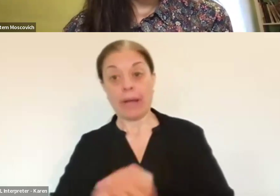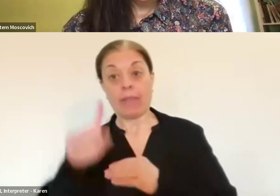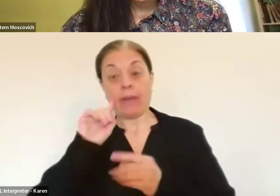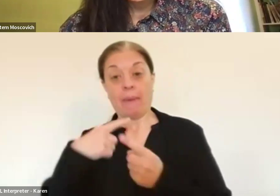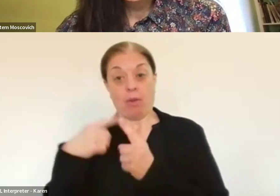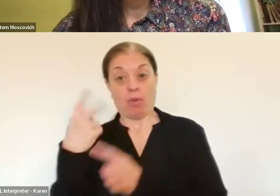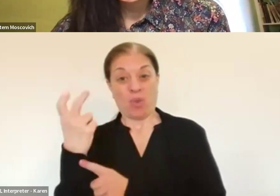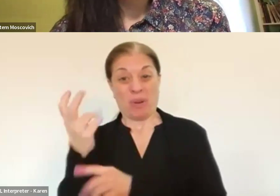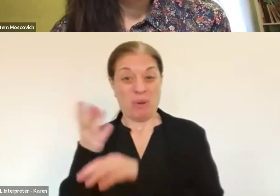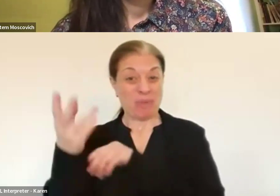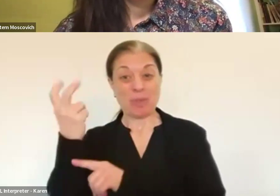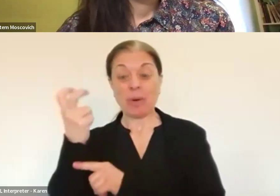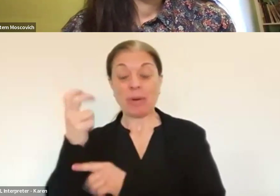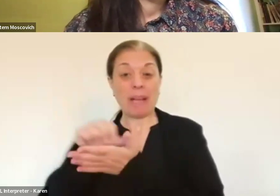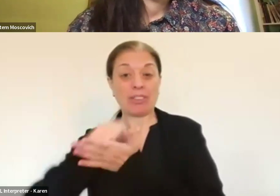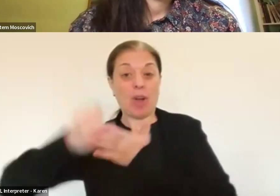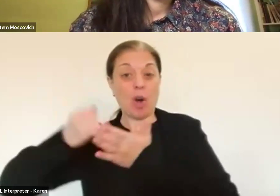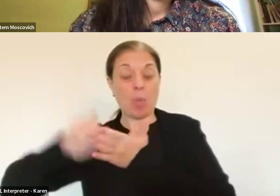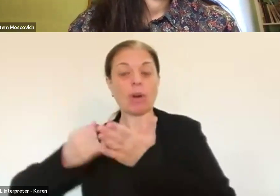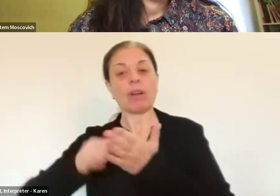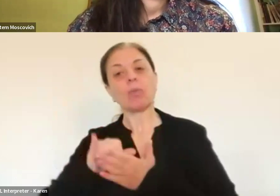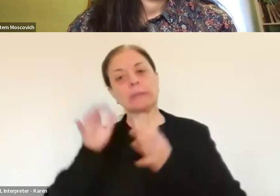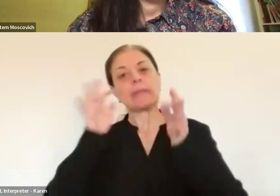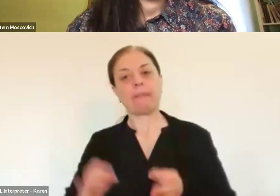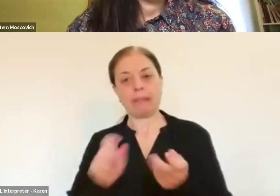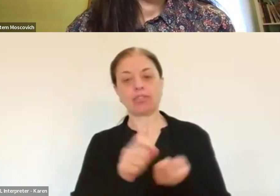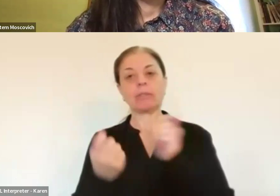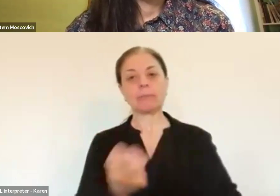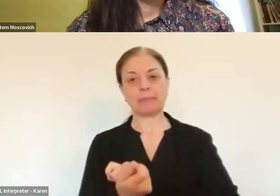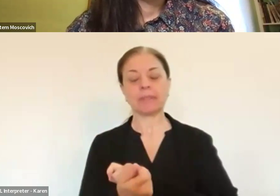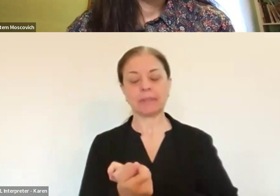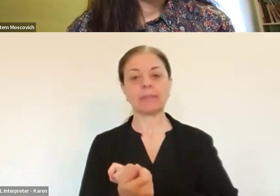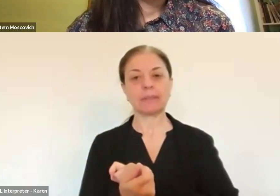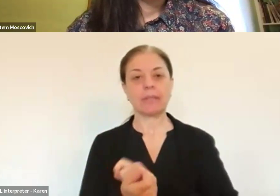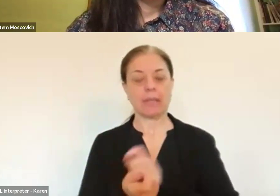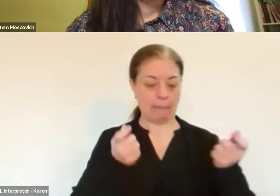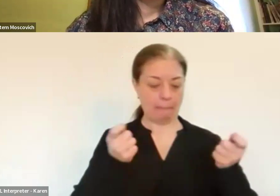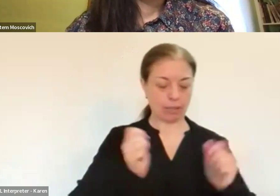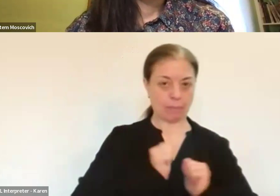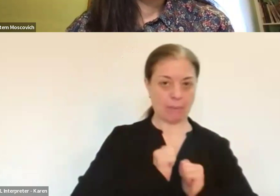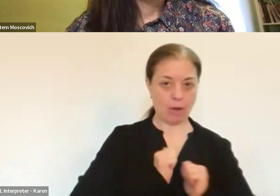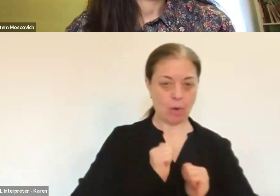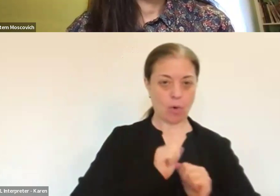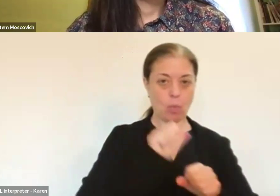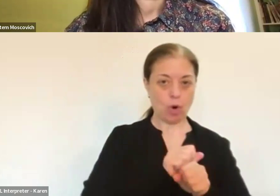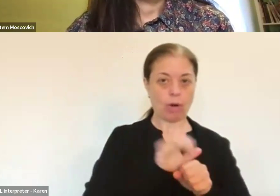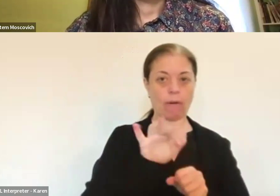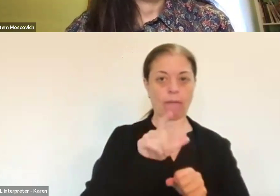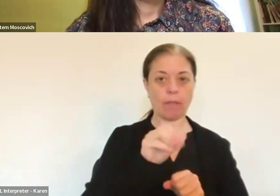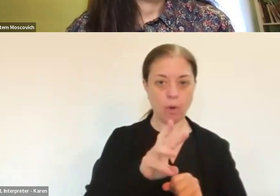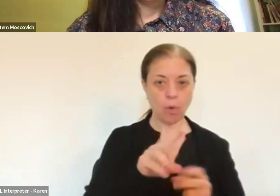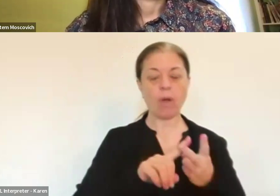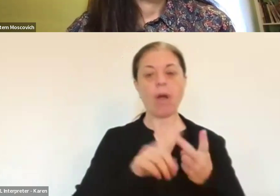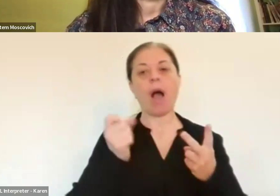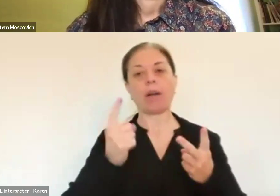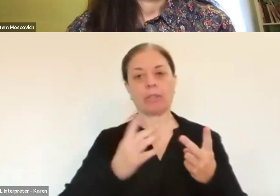plus pages of artwork, it was definitely an adjustment with, managing my own workflow and understanding my